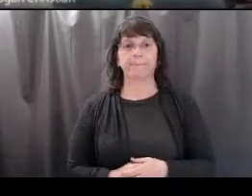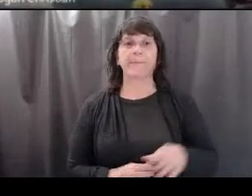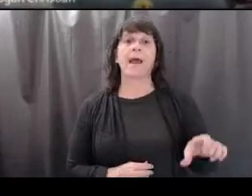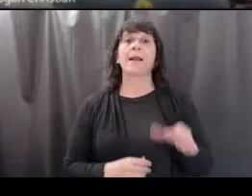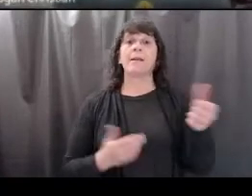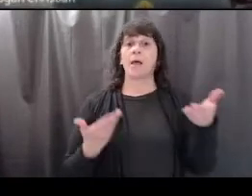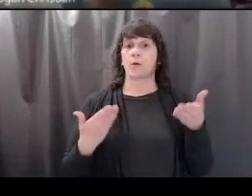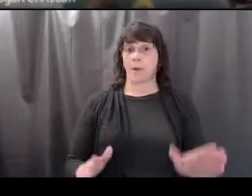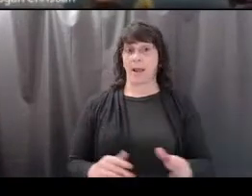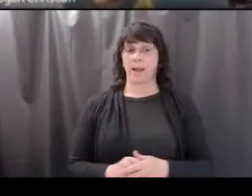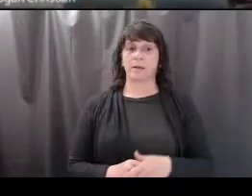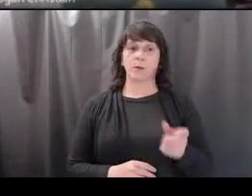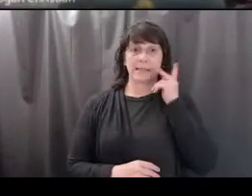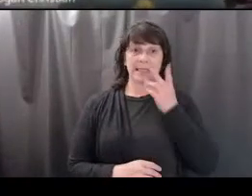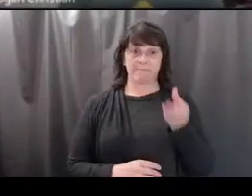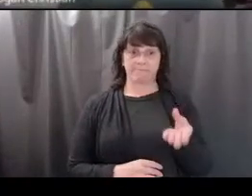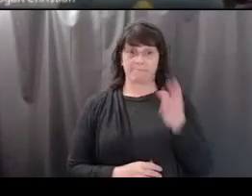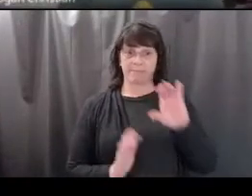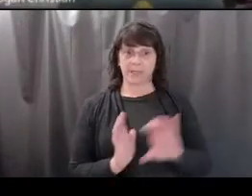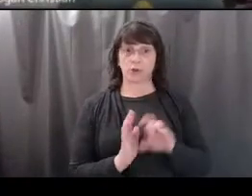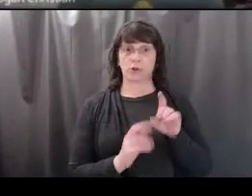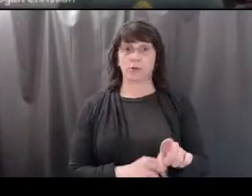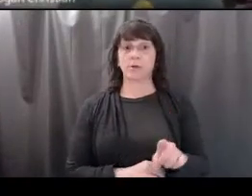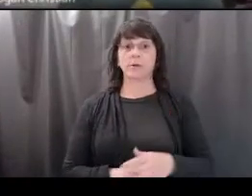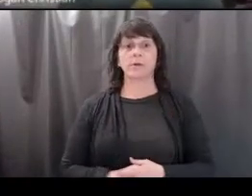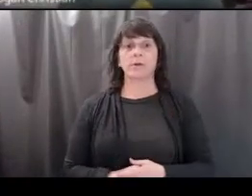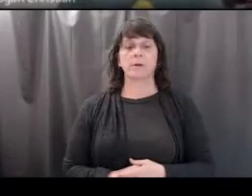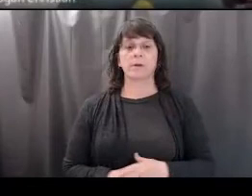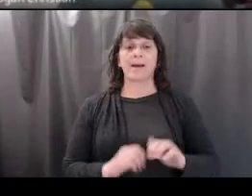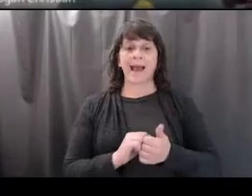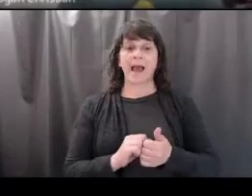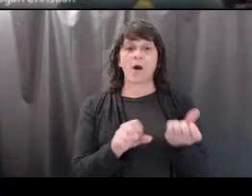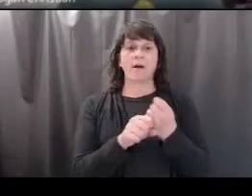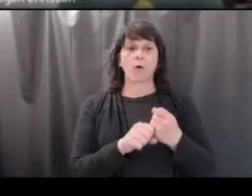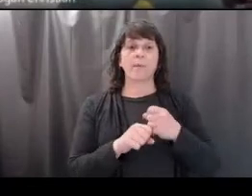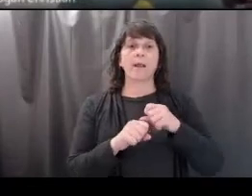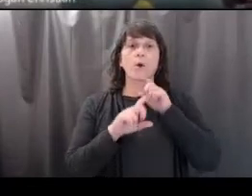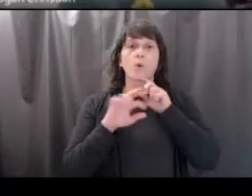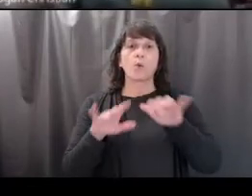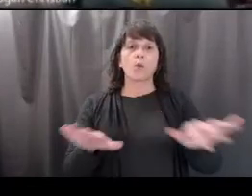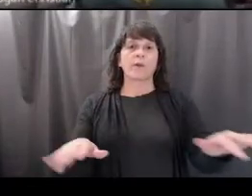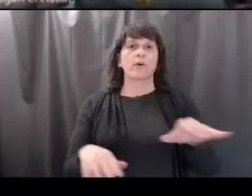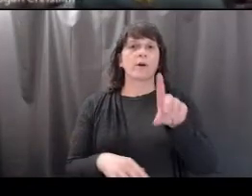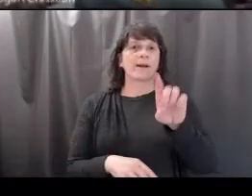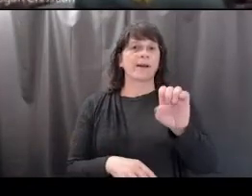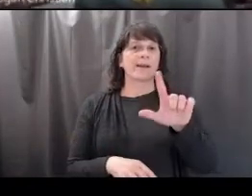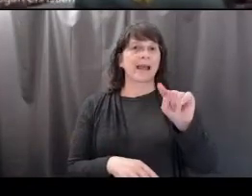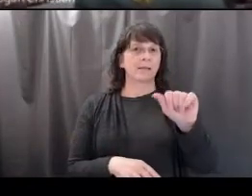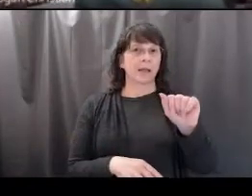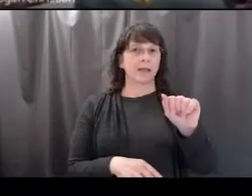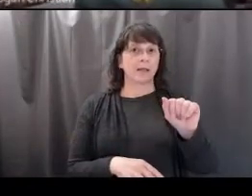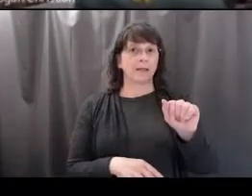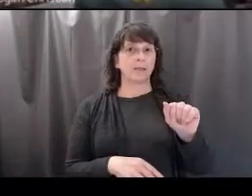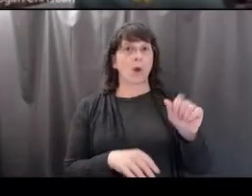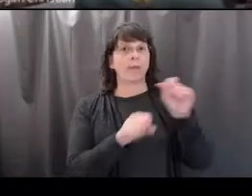Another way, which you'll see here in this picture, is by forming river deltas. So as rivers come out of the